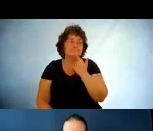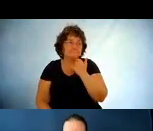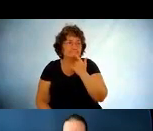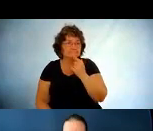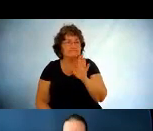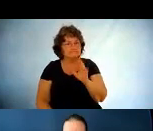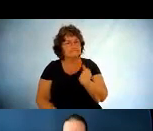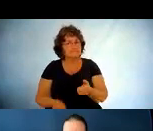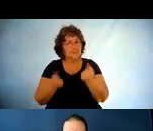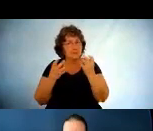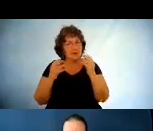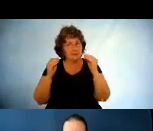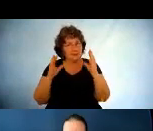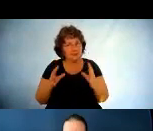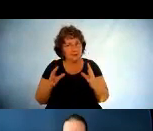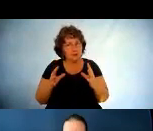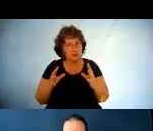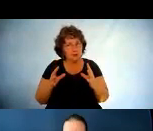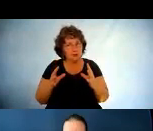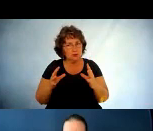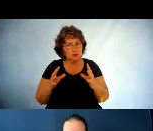my teachers say,